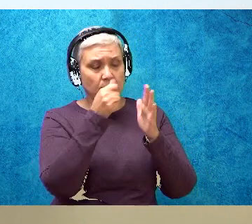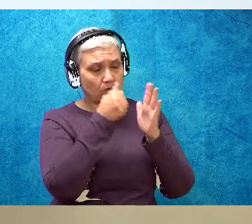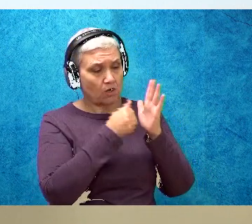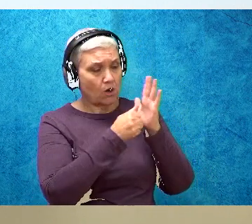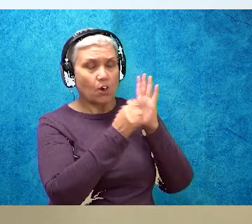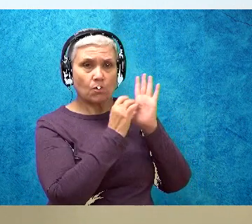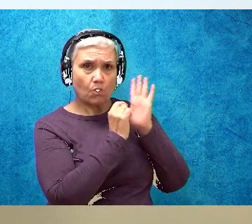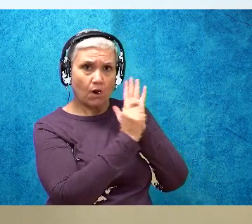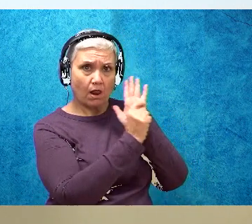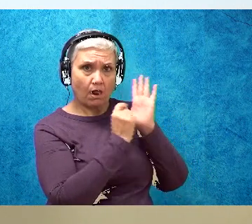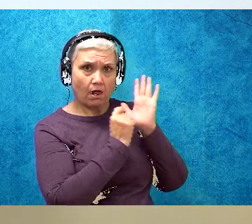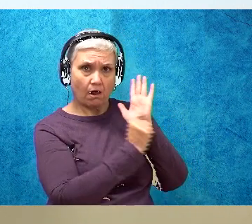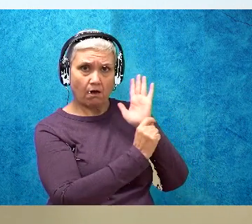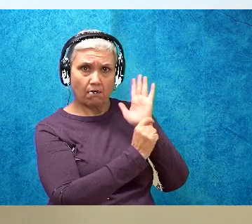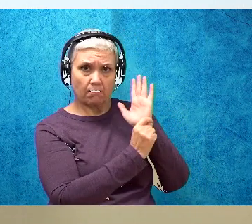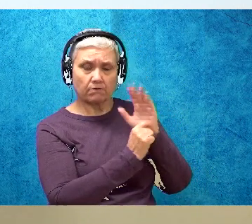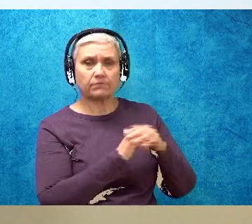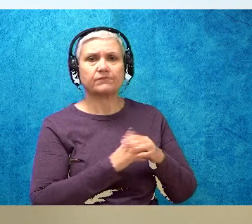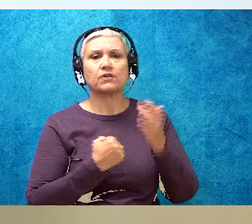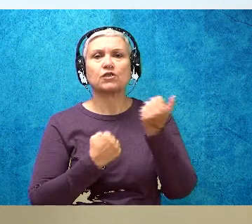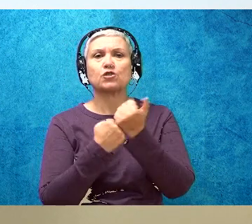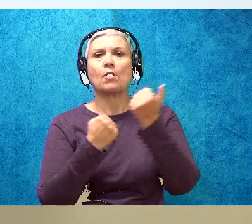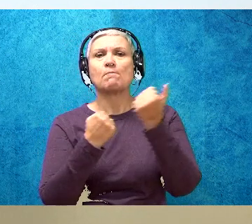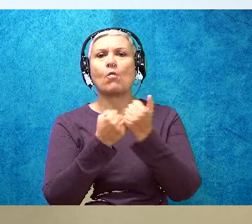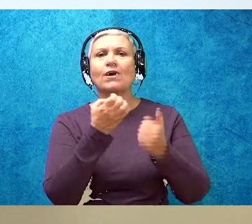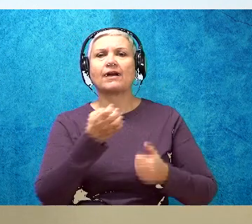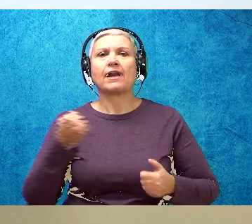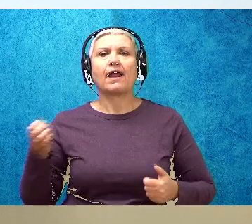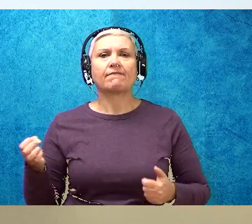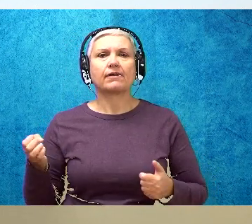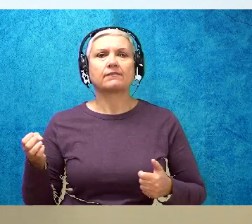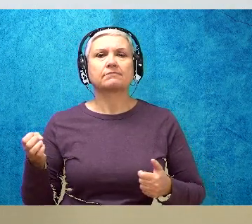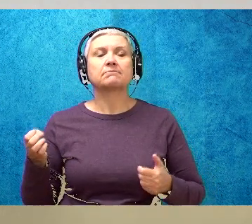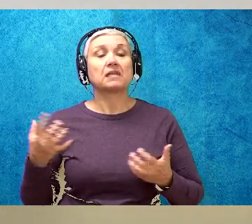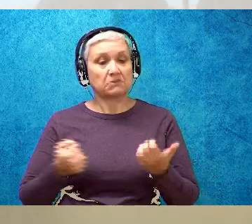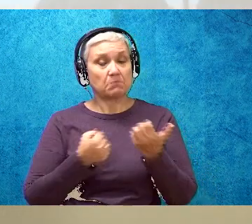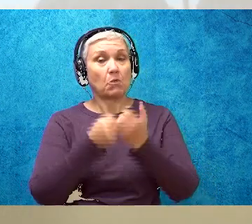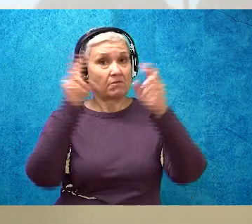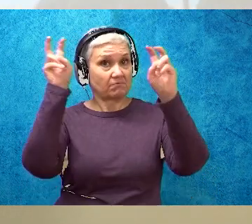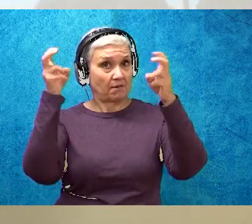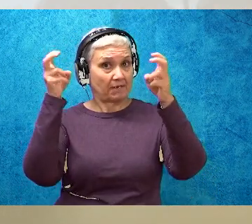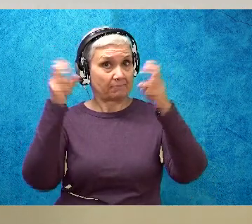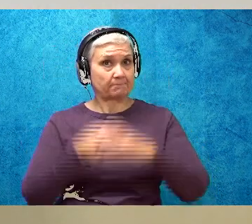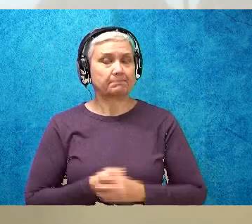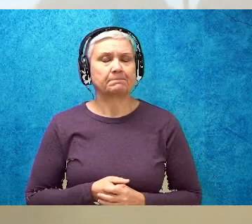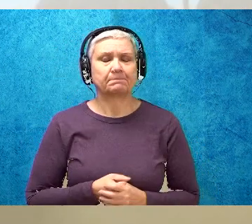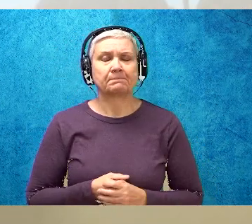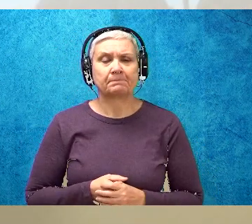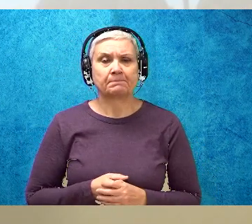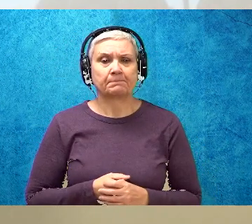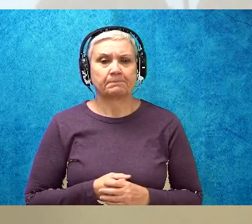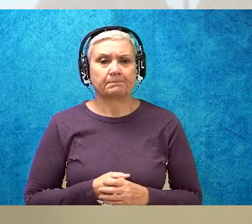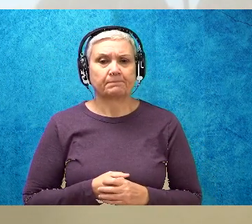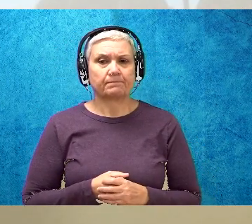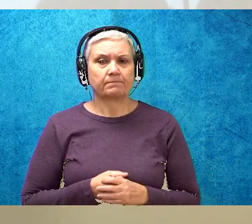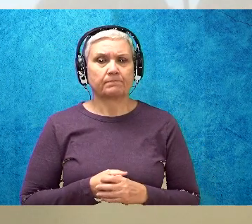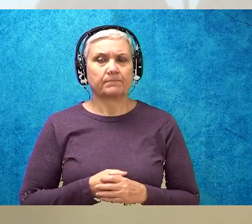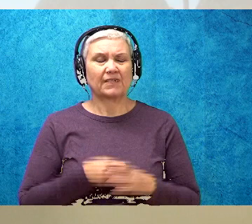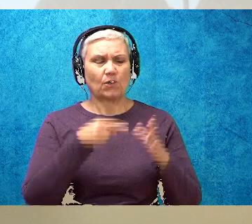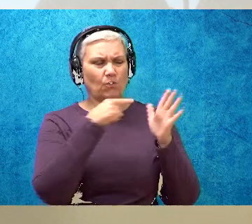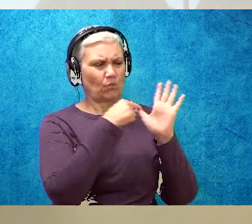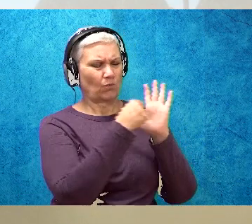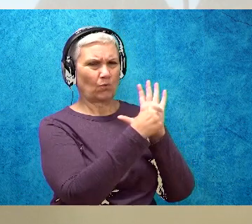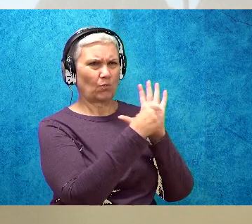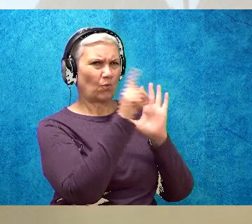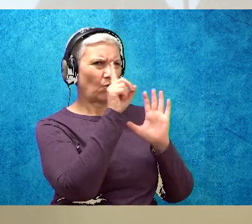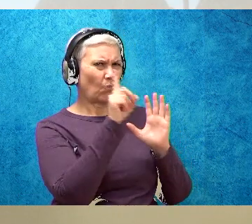those, the supporting evidence that actually supports those topics. Now, what are the topics in this